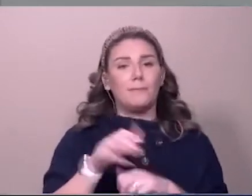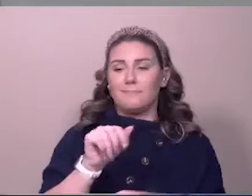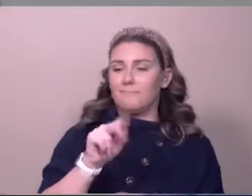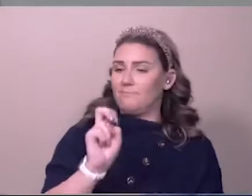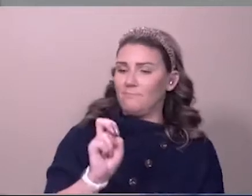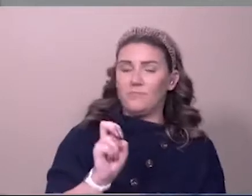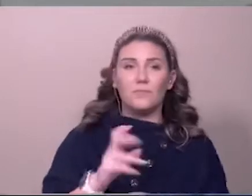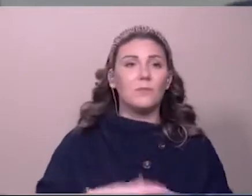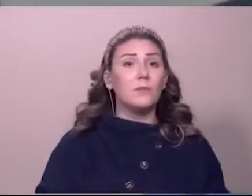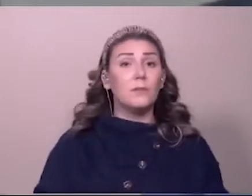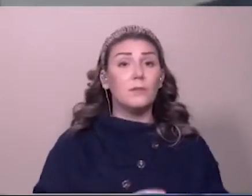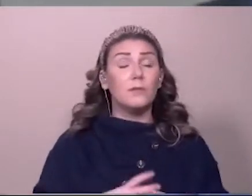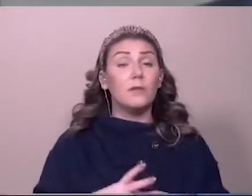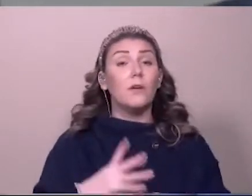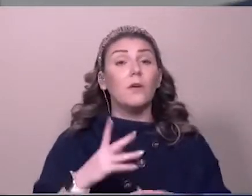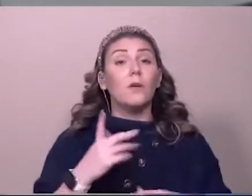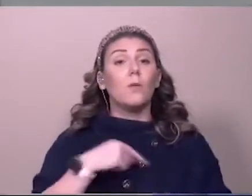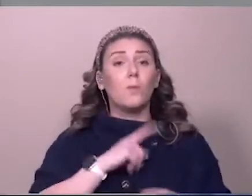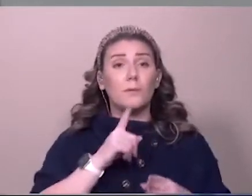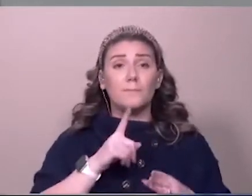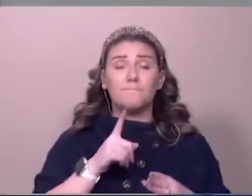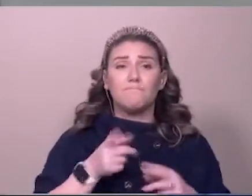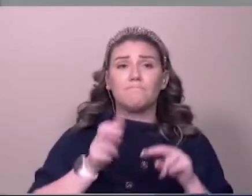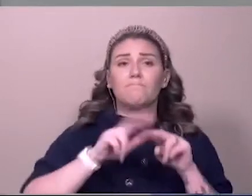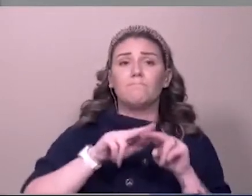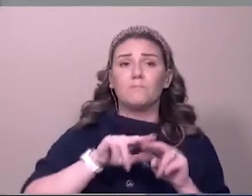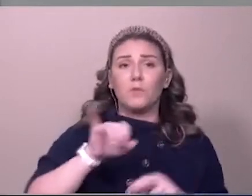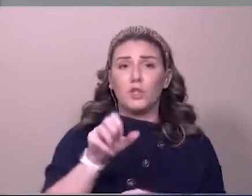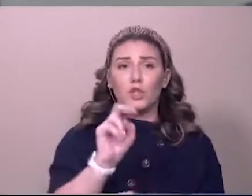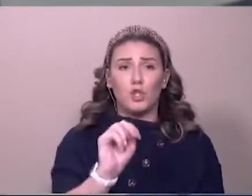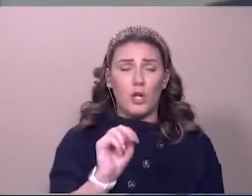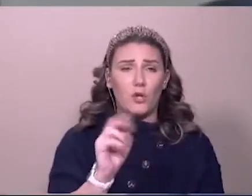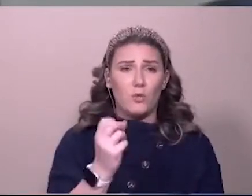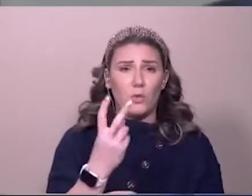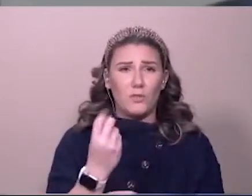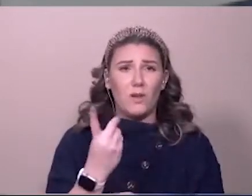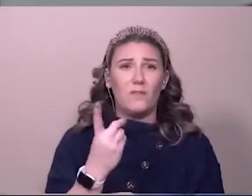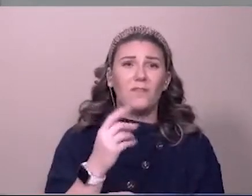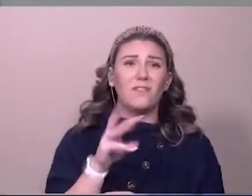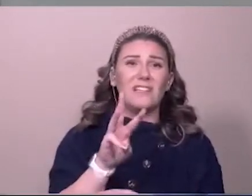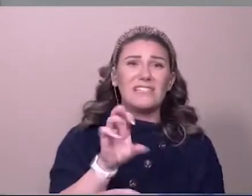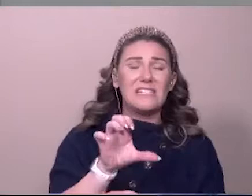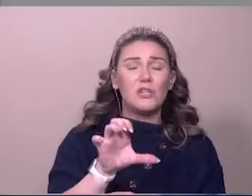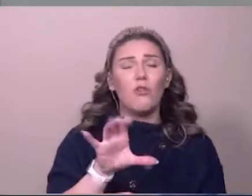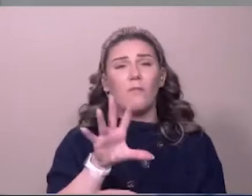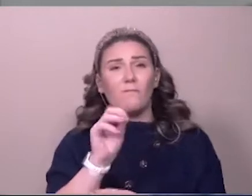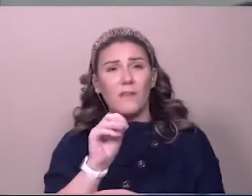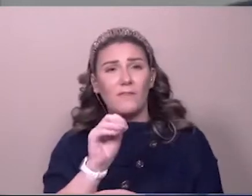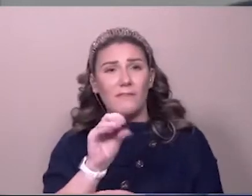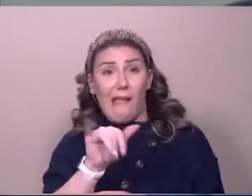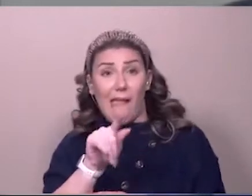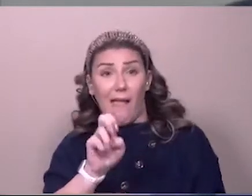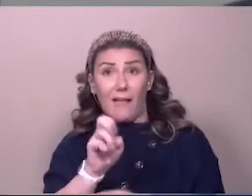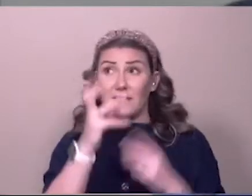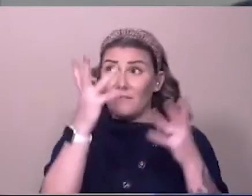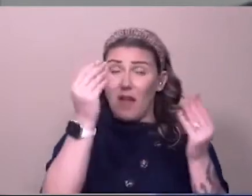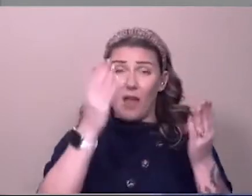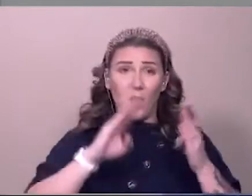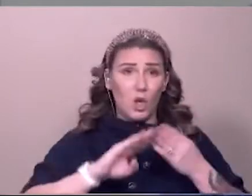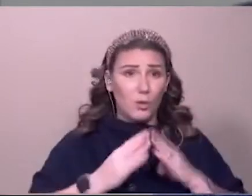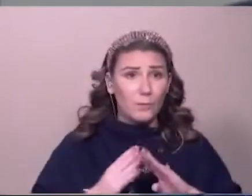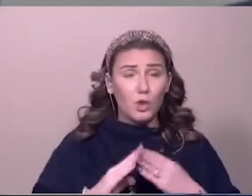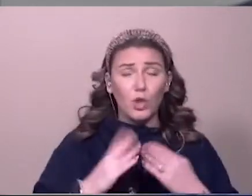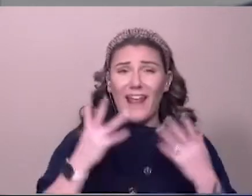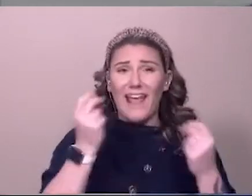trending down. We peaked on January 12th at about 650 active infections out in the community and like